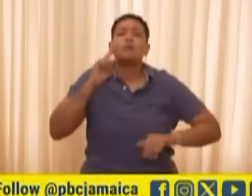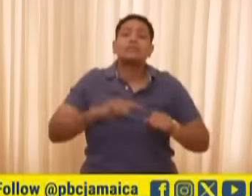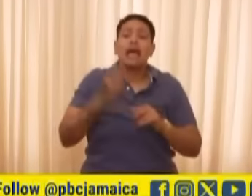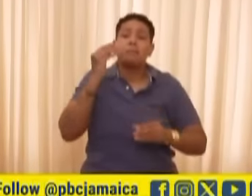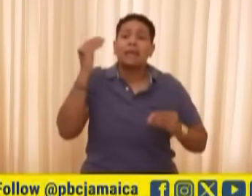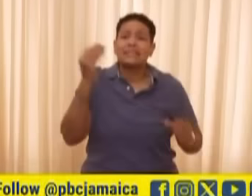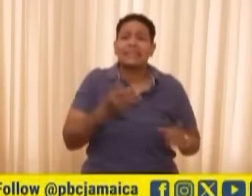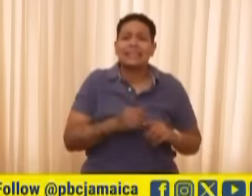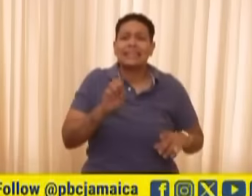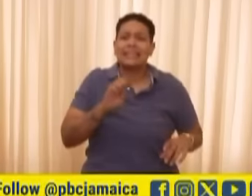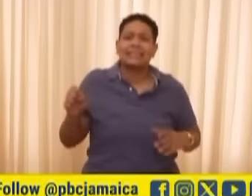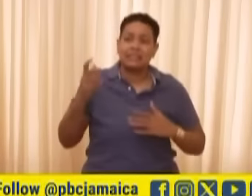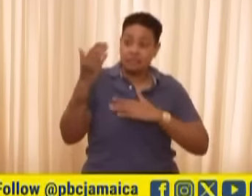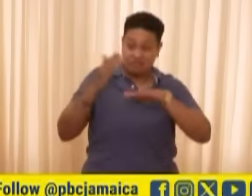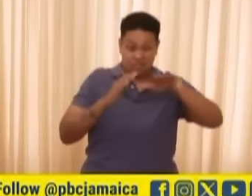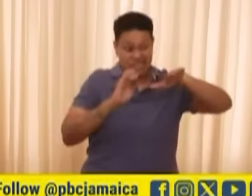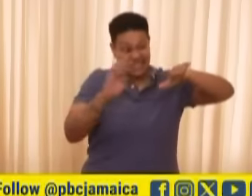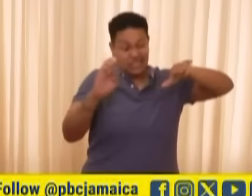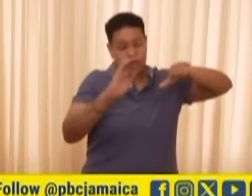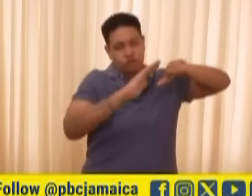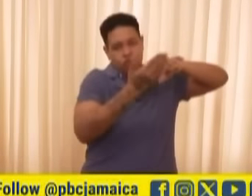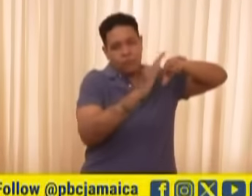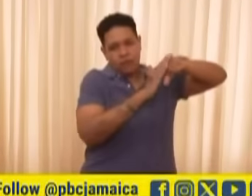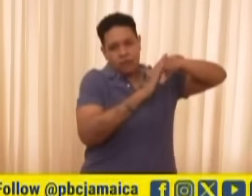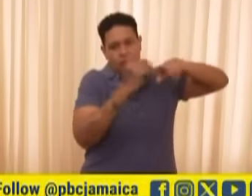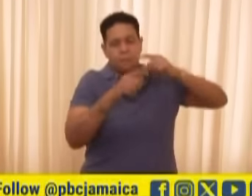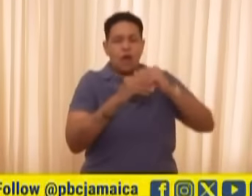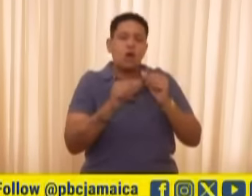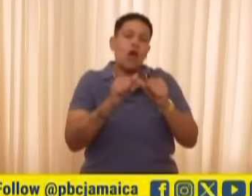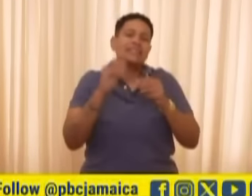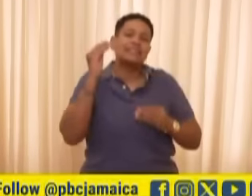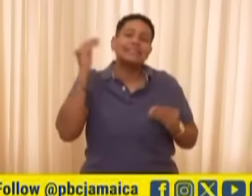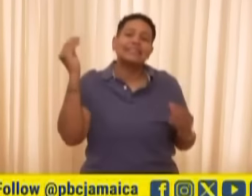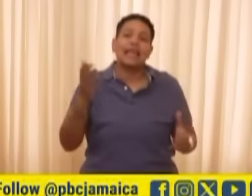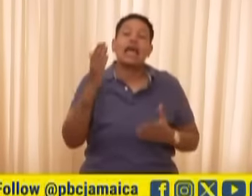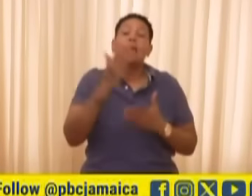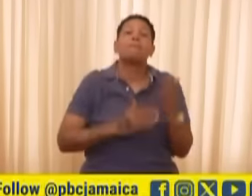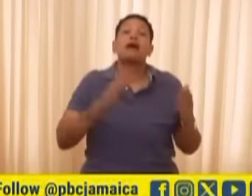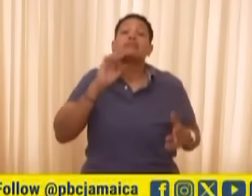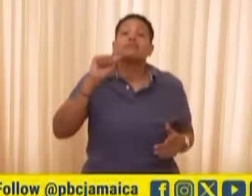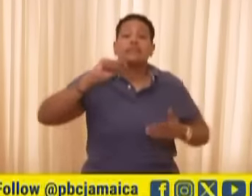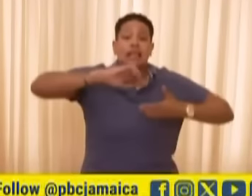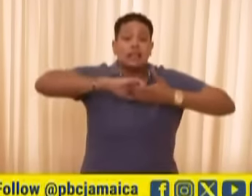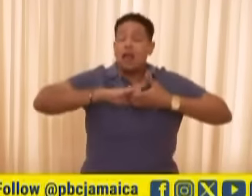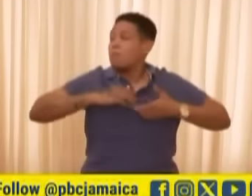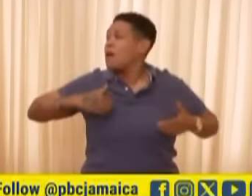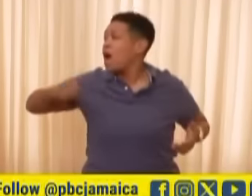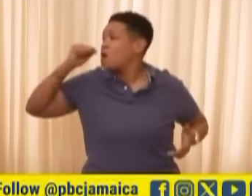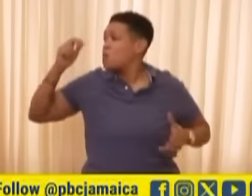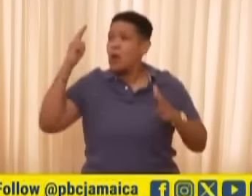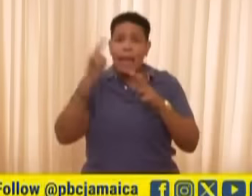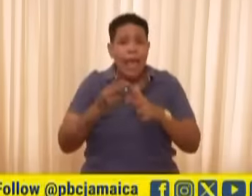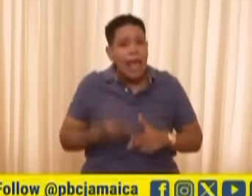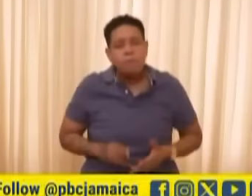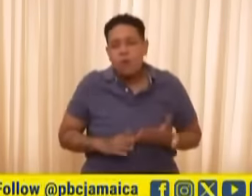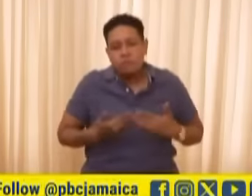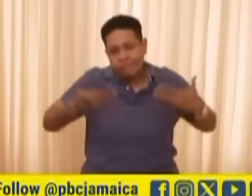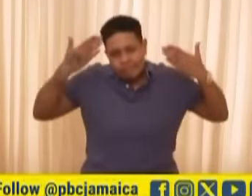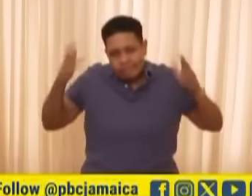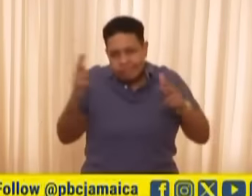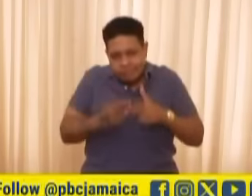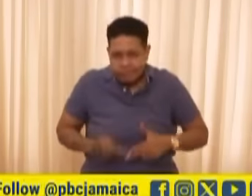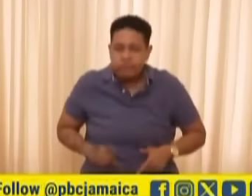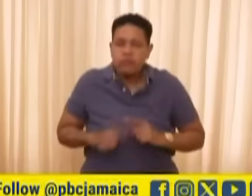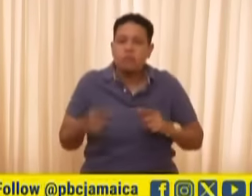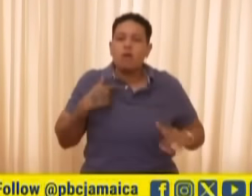saying in eastern parts of the island, but then I'll continue by saying parts of St. Thomas. I won't be able to name communities, but as